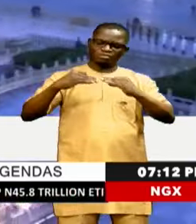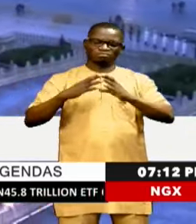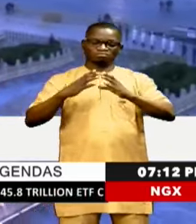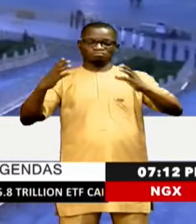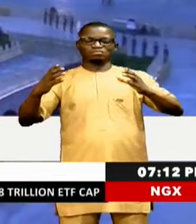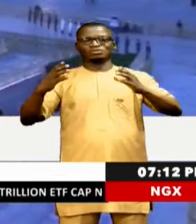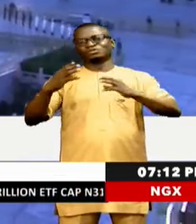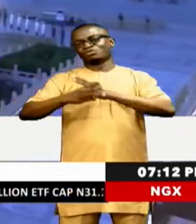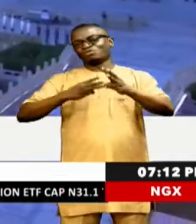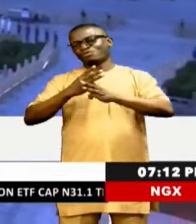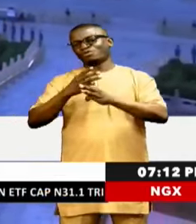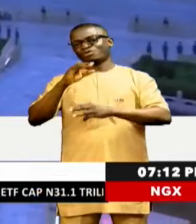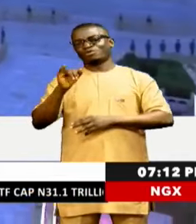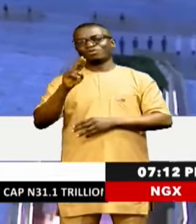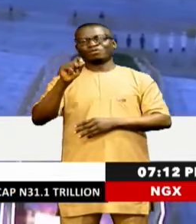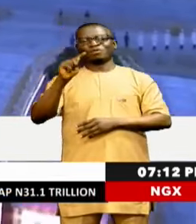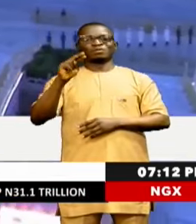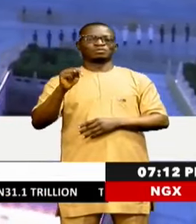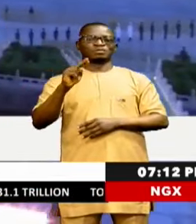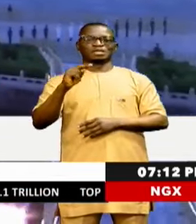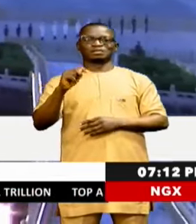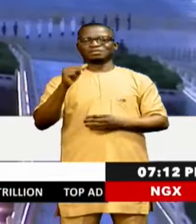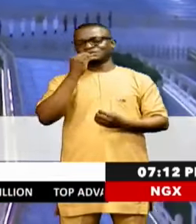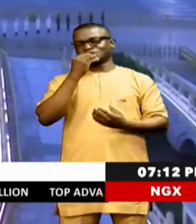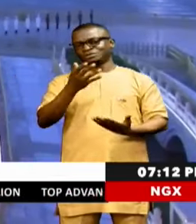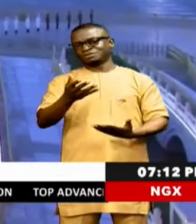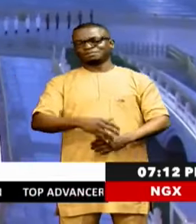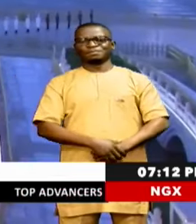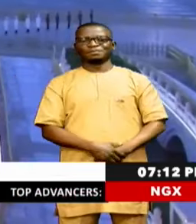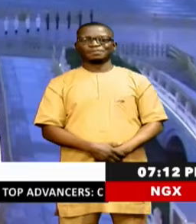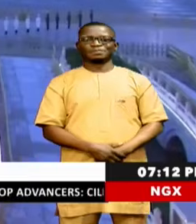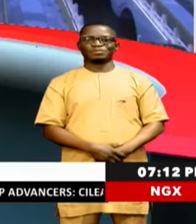world. Justin Bemunyi, NTA News.